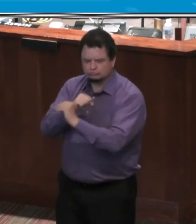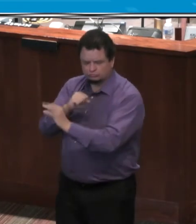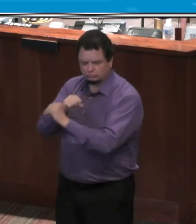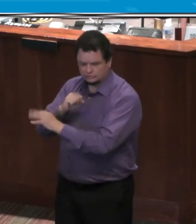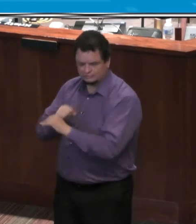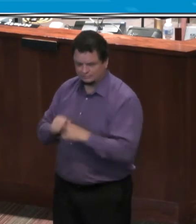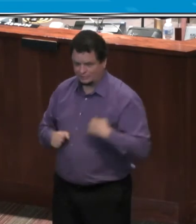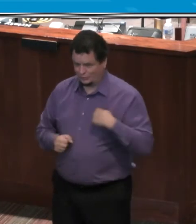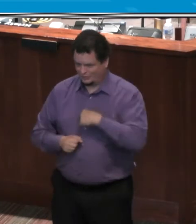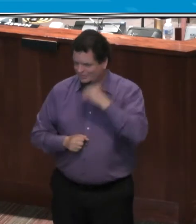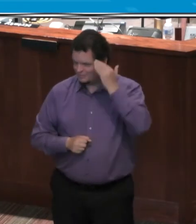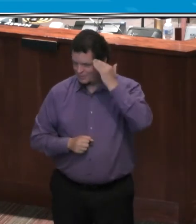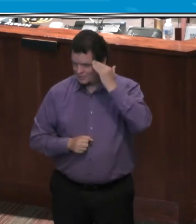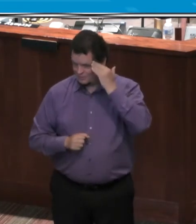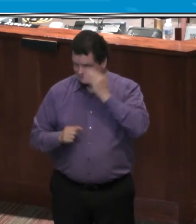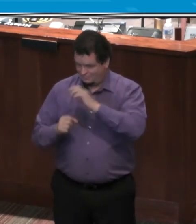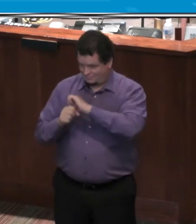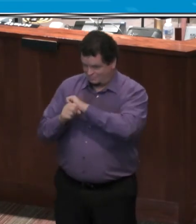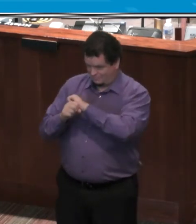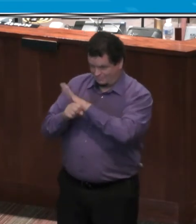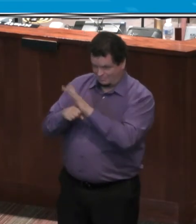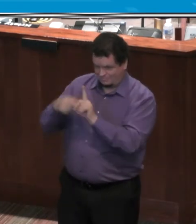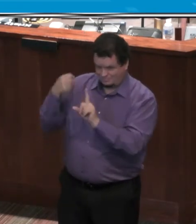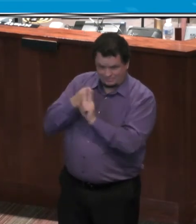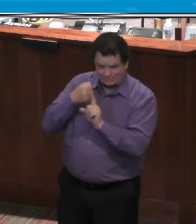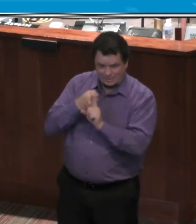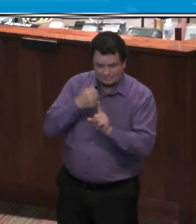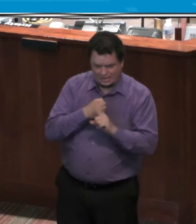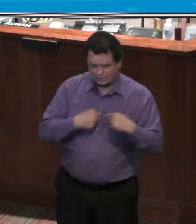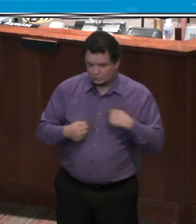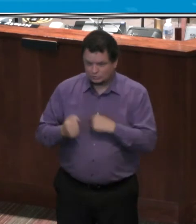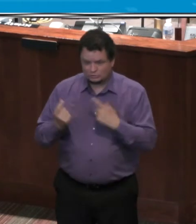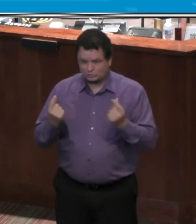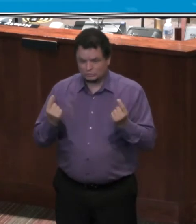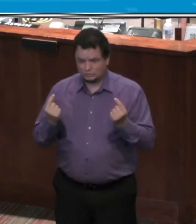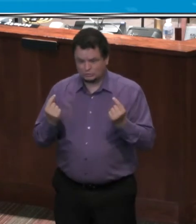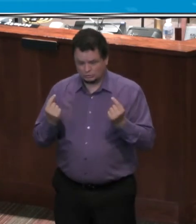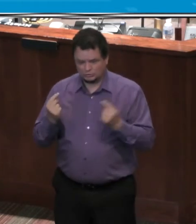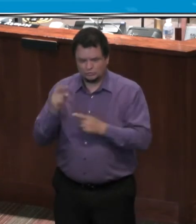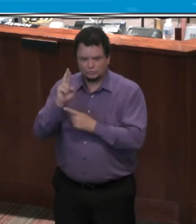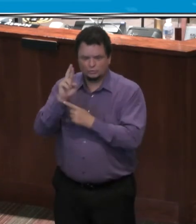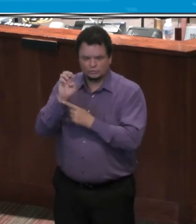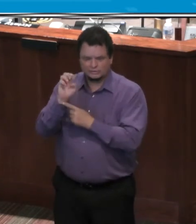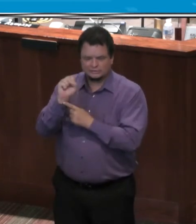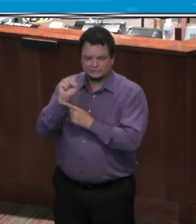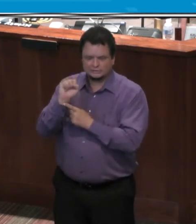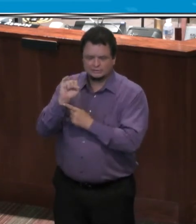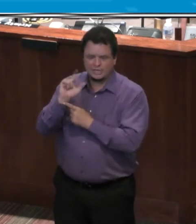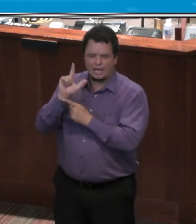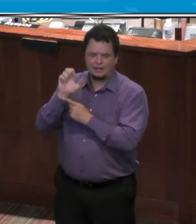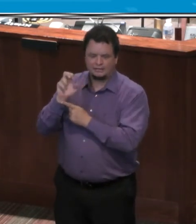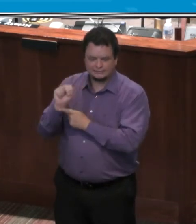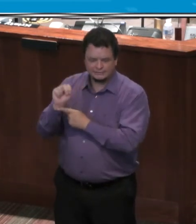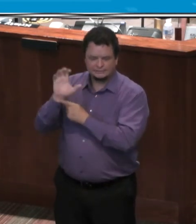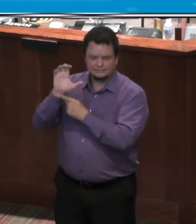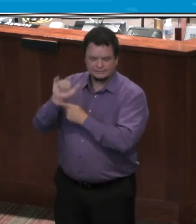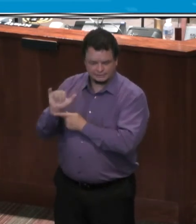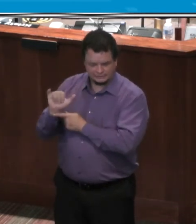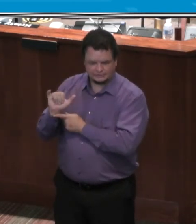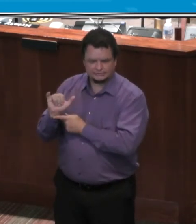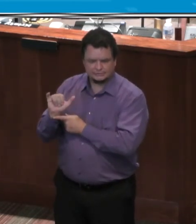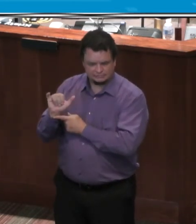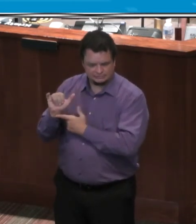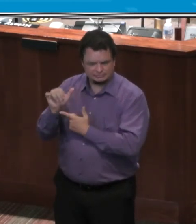resources not only for our staff but also for the entire community. And so we are currently working with Dr. Benight and partners, and